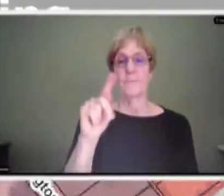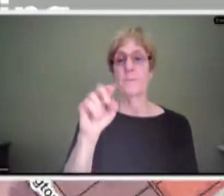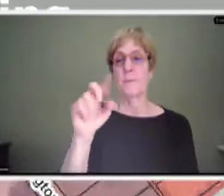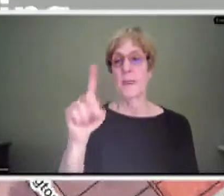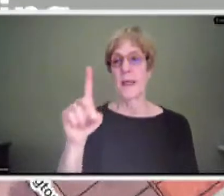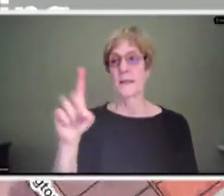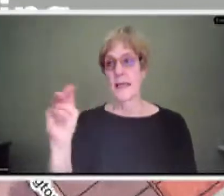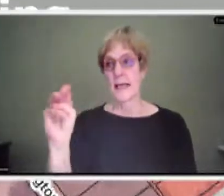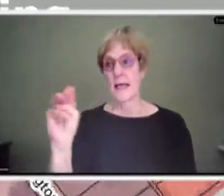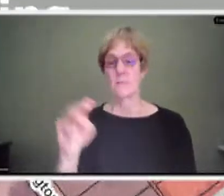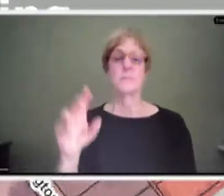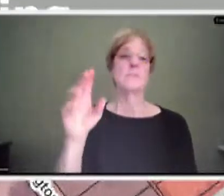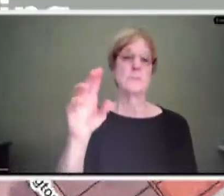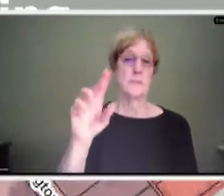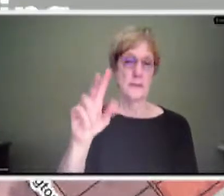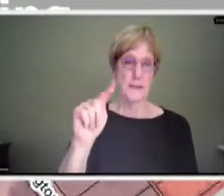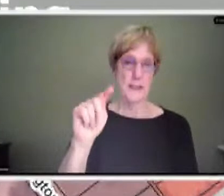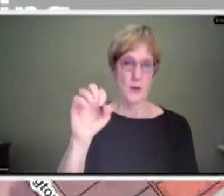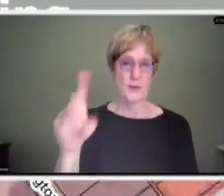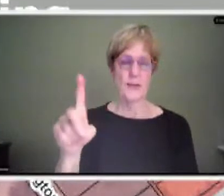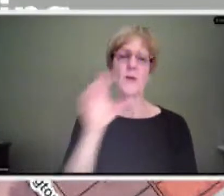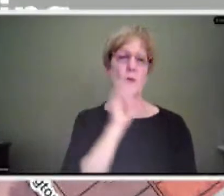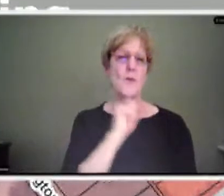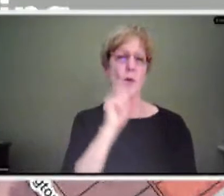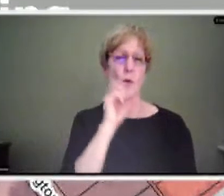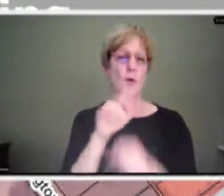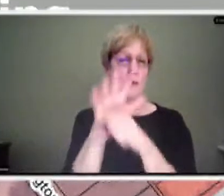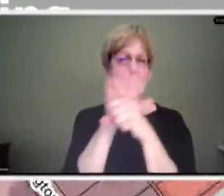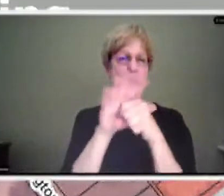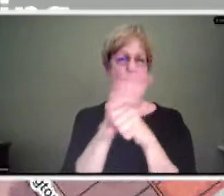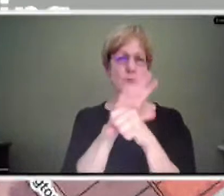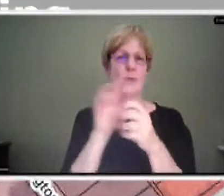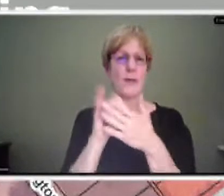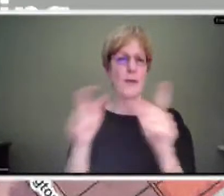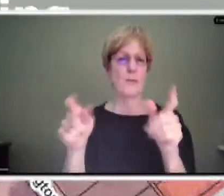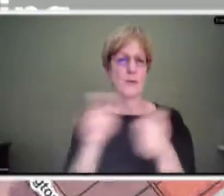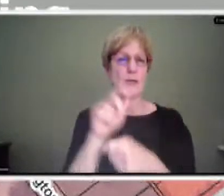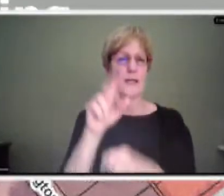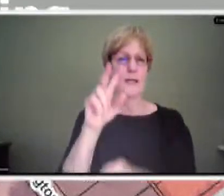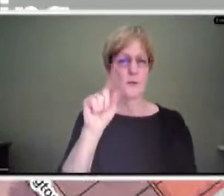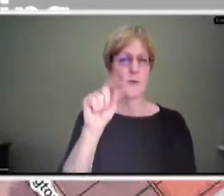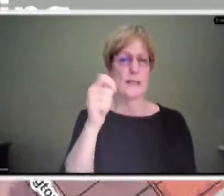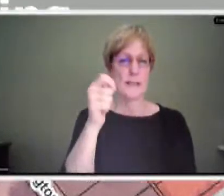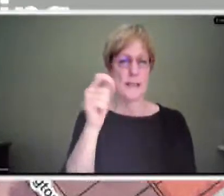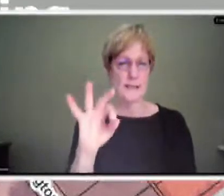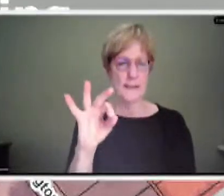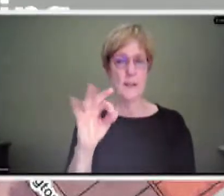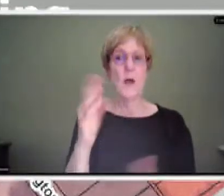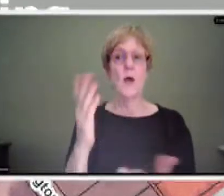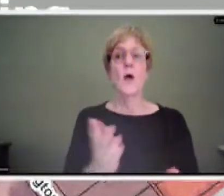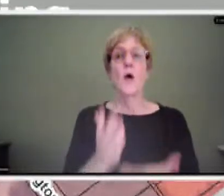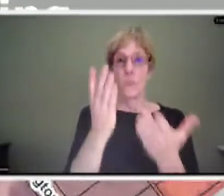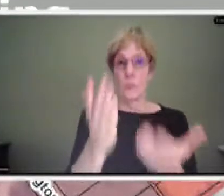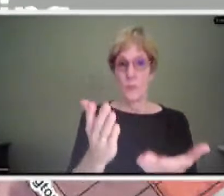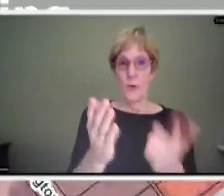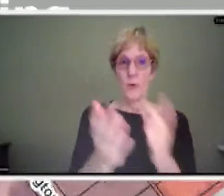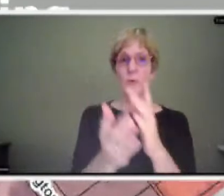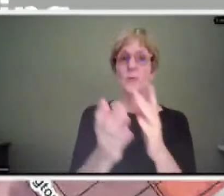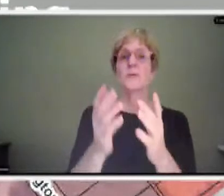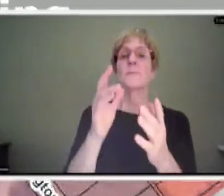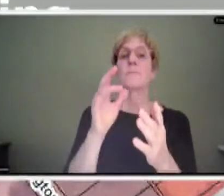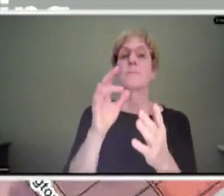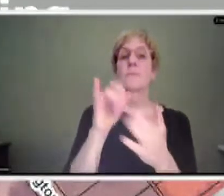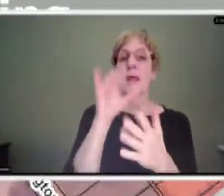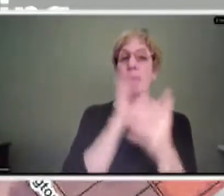optional. Those are our old TOD districts that were updated back in 2019. The proposed zoning is to take those older